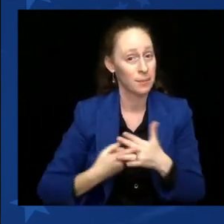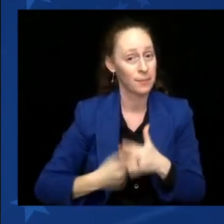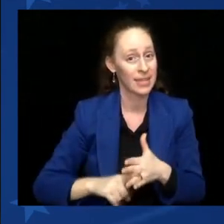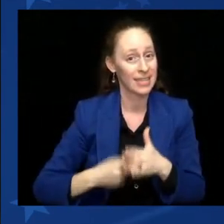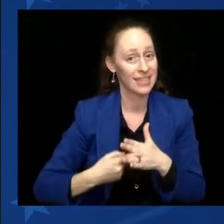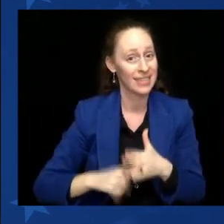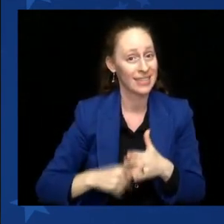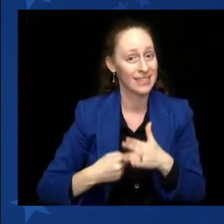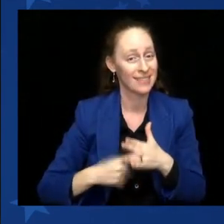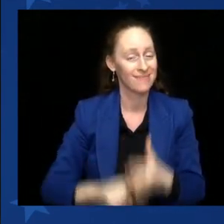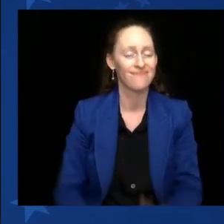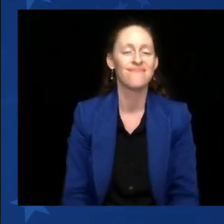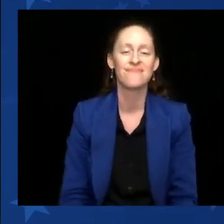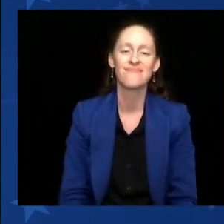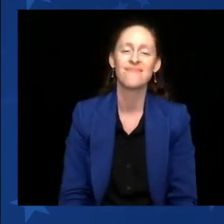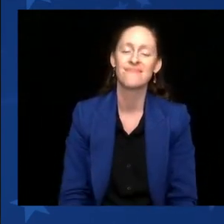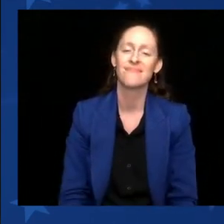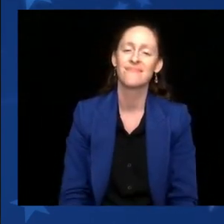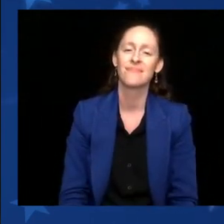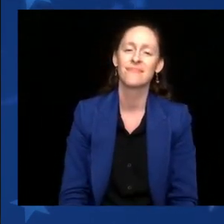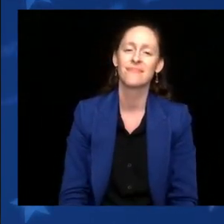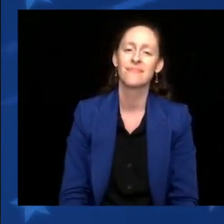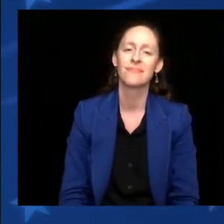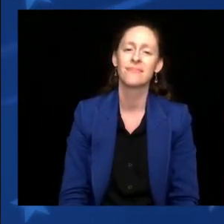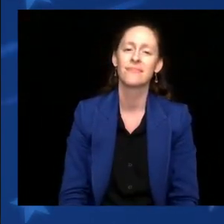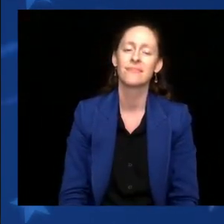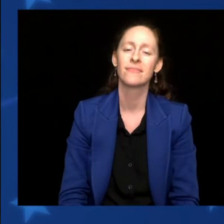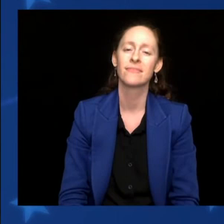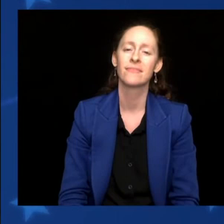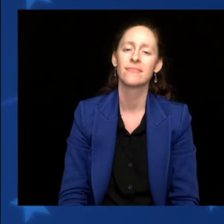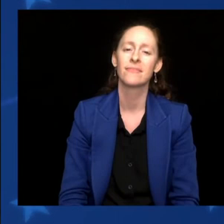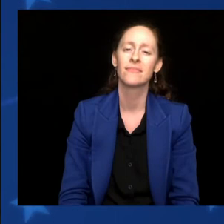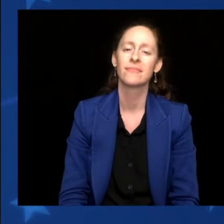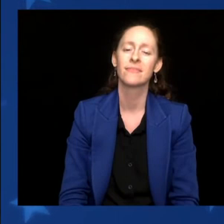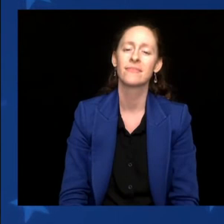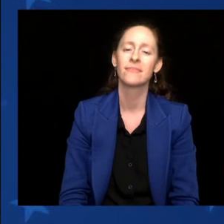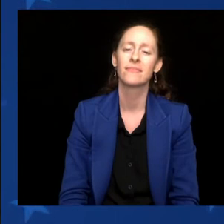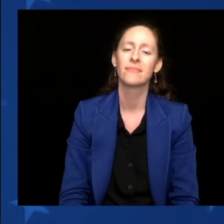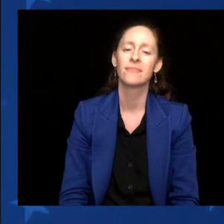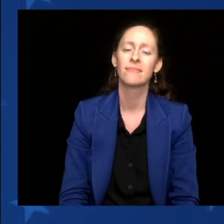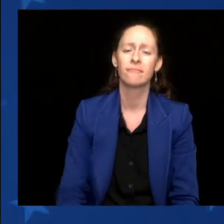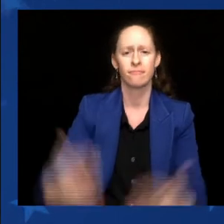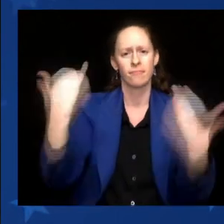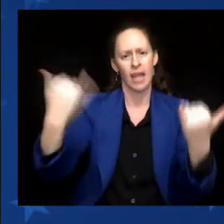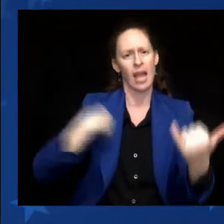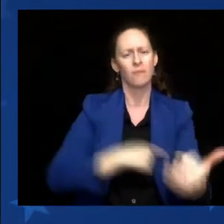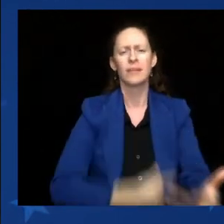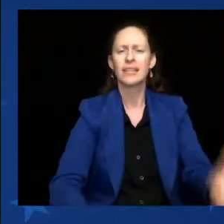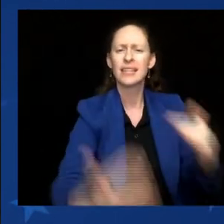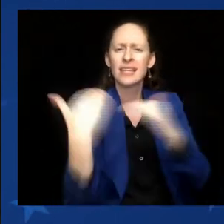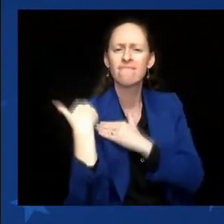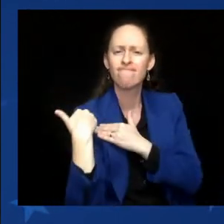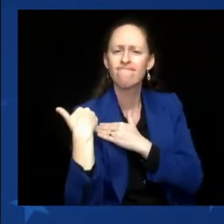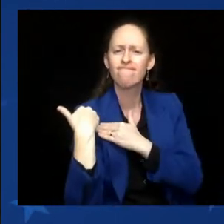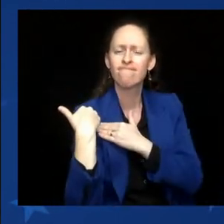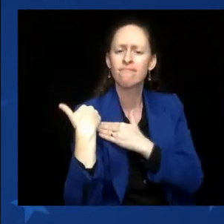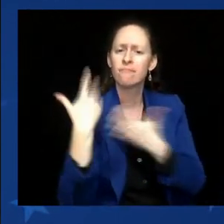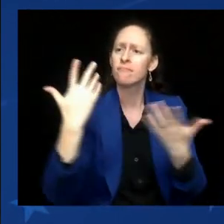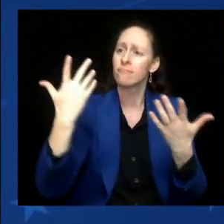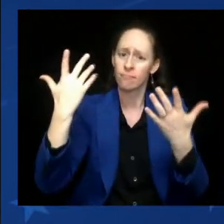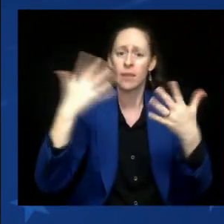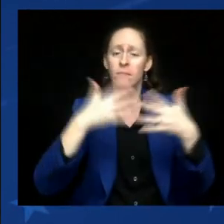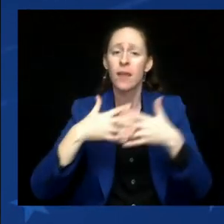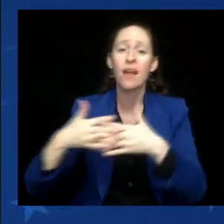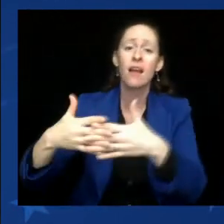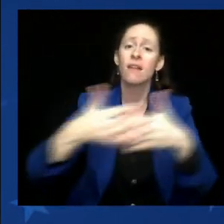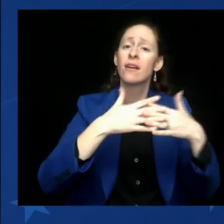Our task is to make our nation free and fair, just and strong, noble and whole.